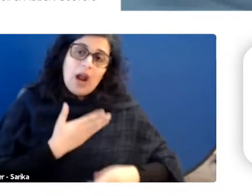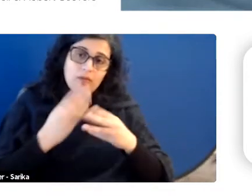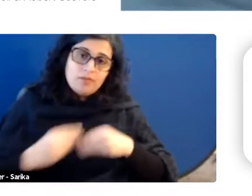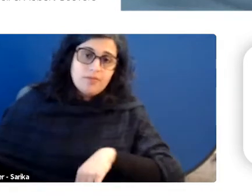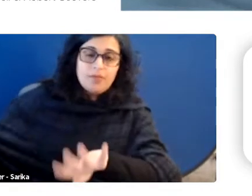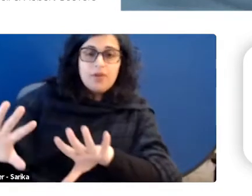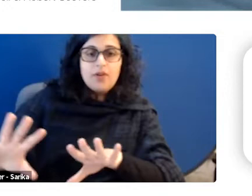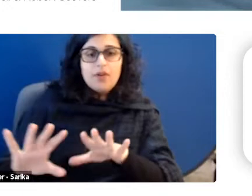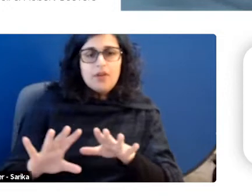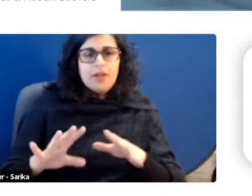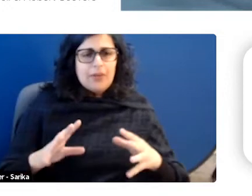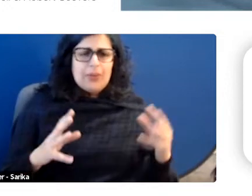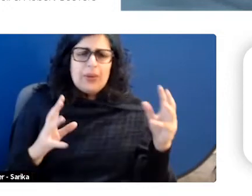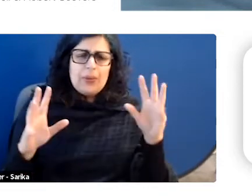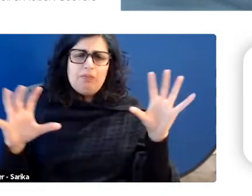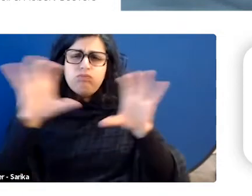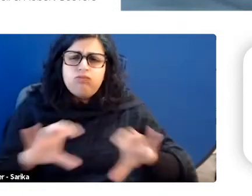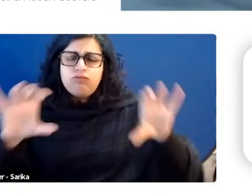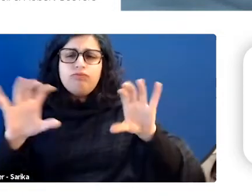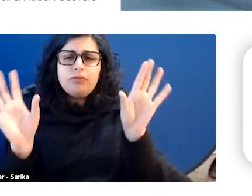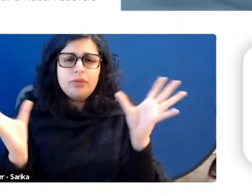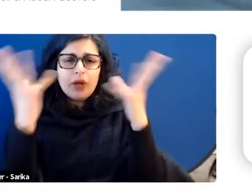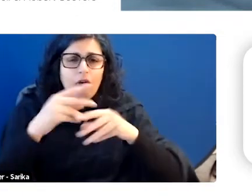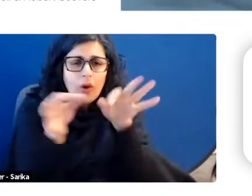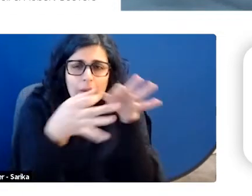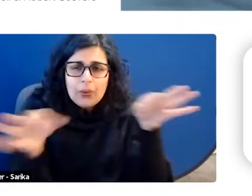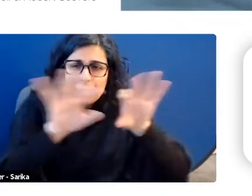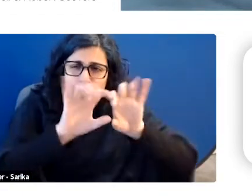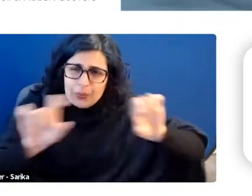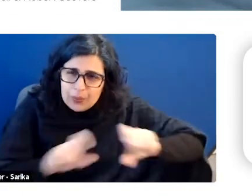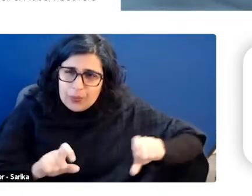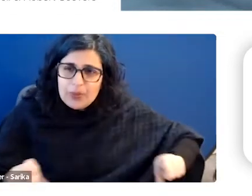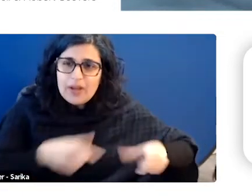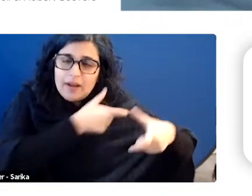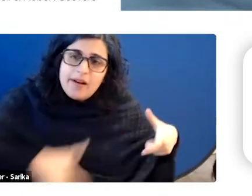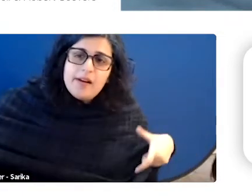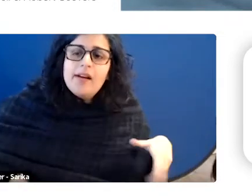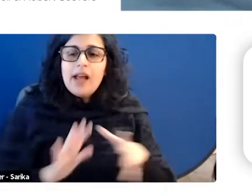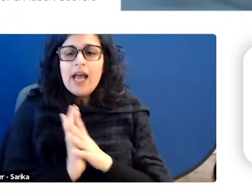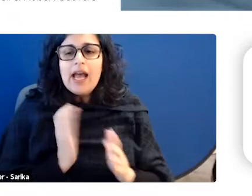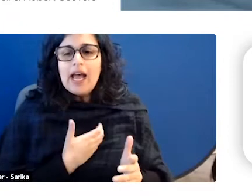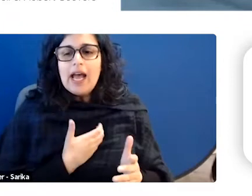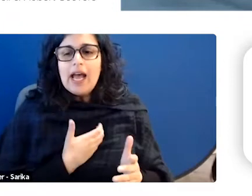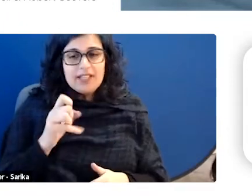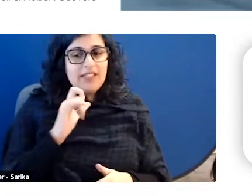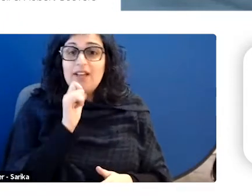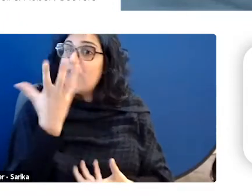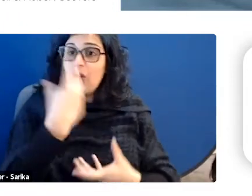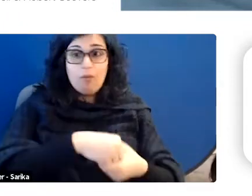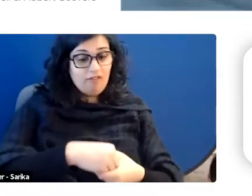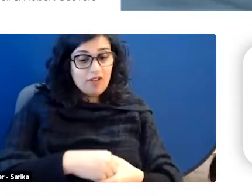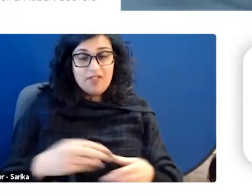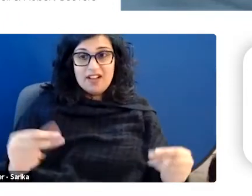intricate overcoats, skirts, and coin lace sashes. Our textiles have not been part of the fast fashion trend